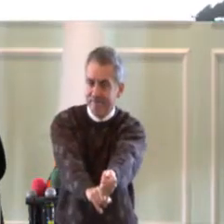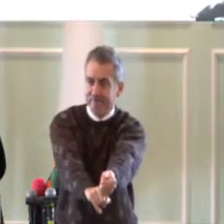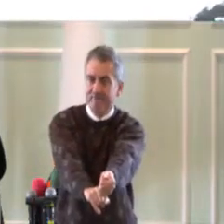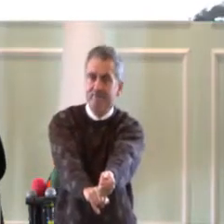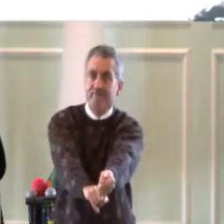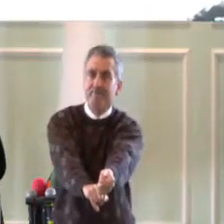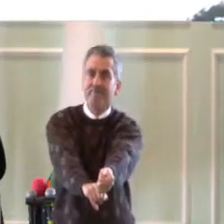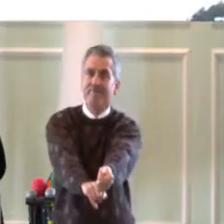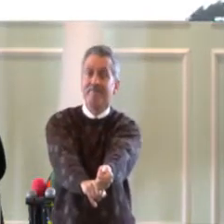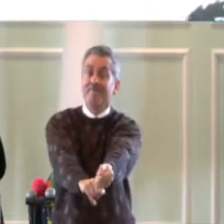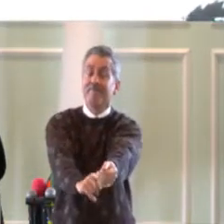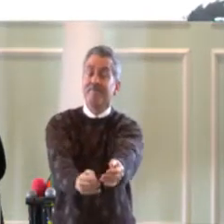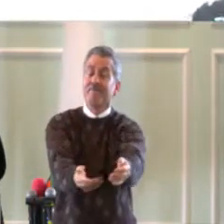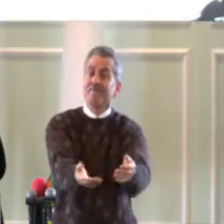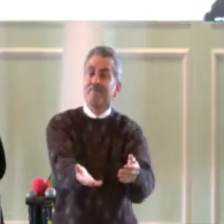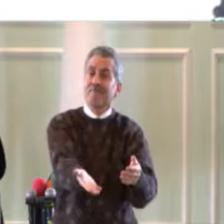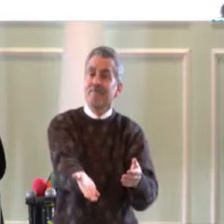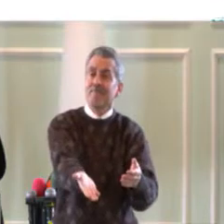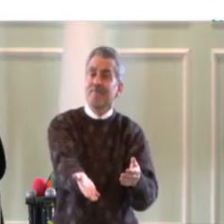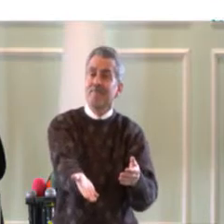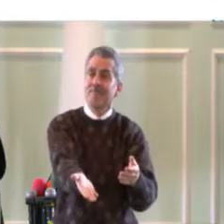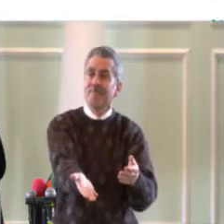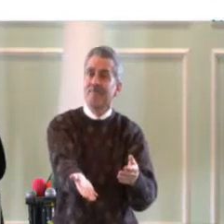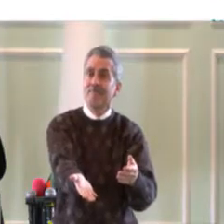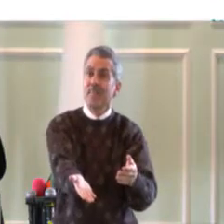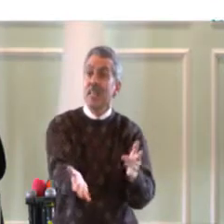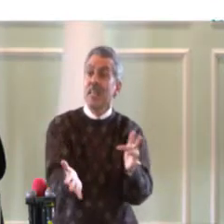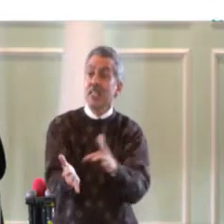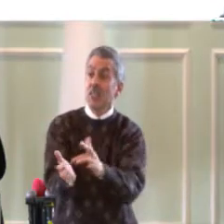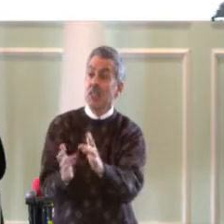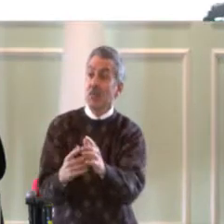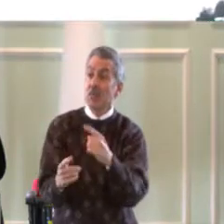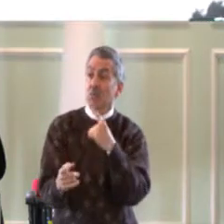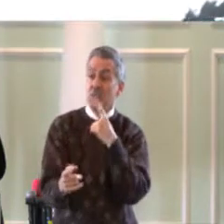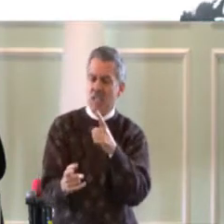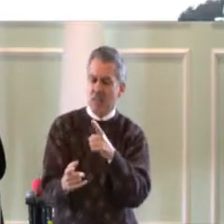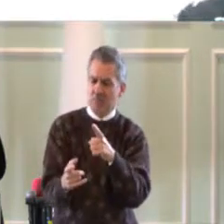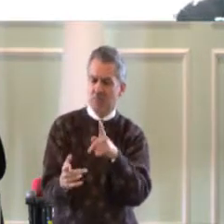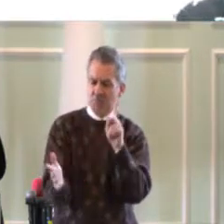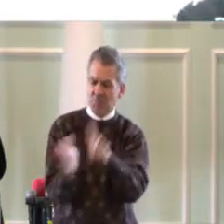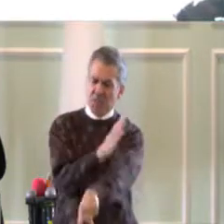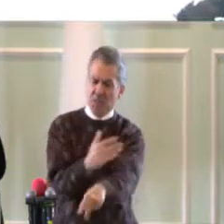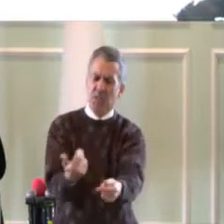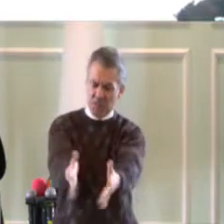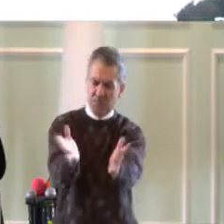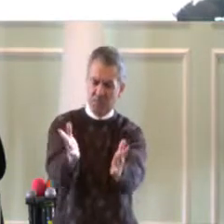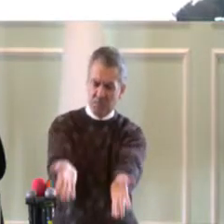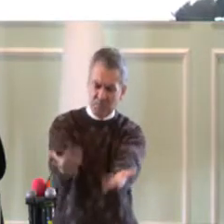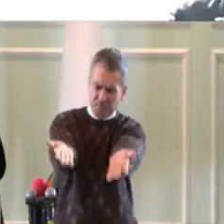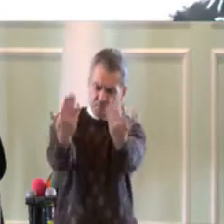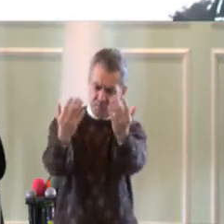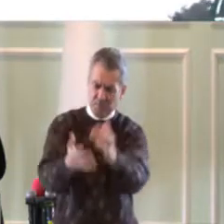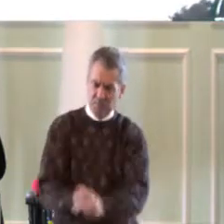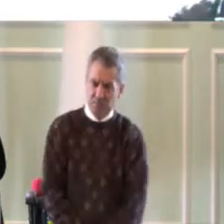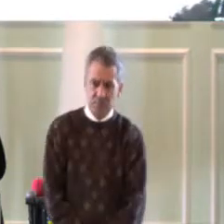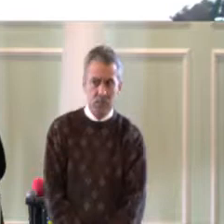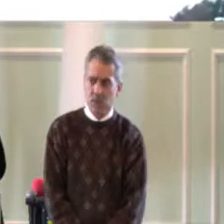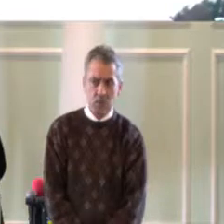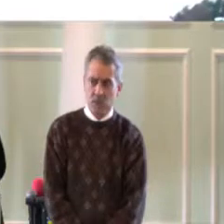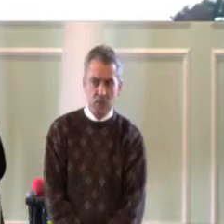all practical purposes, Jesus could have said, yes, stone her. But he didn't do